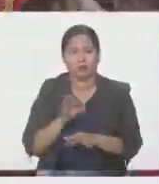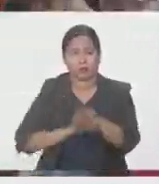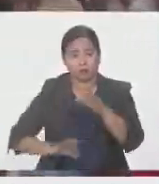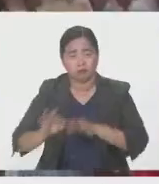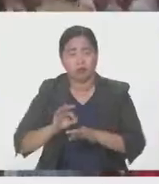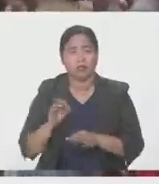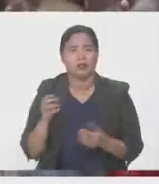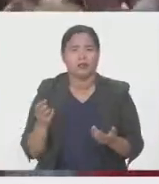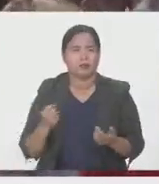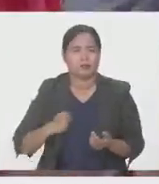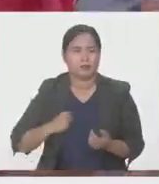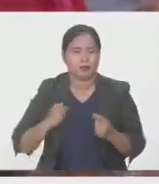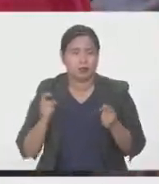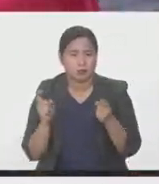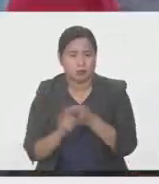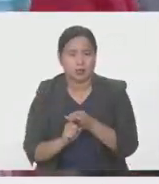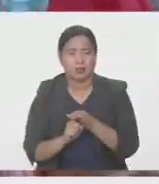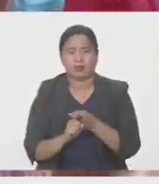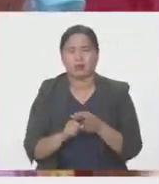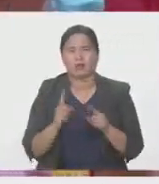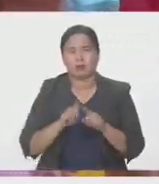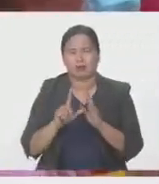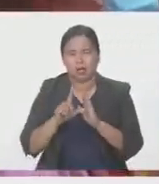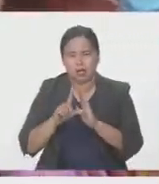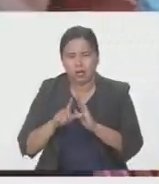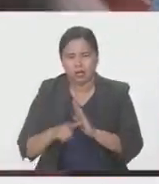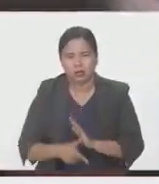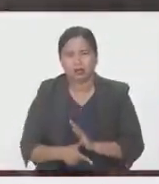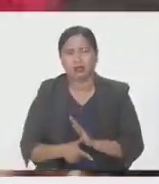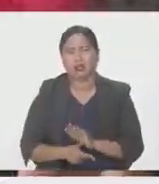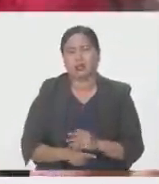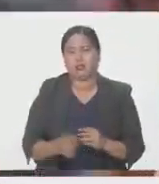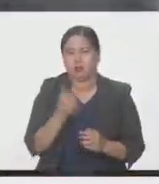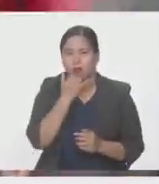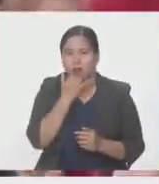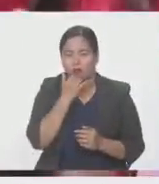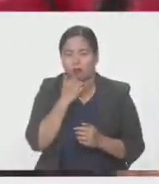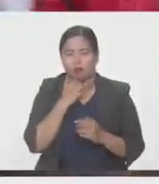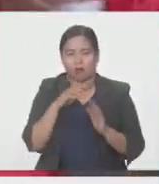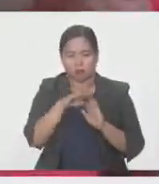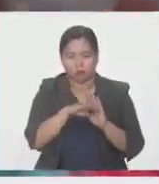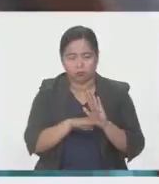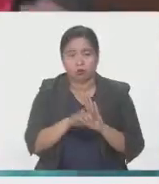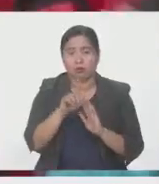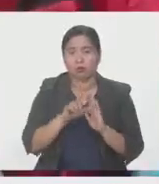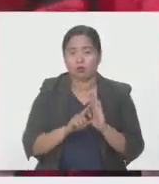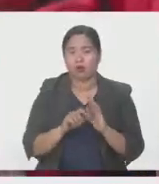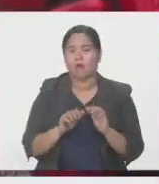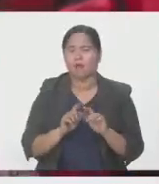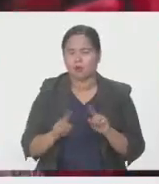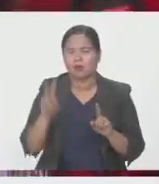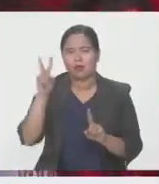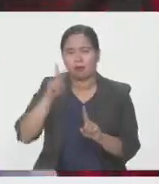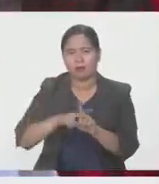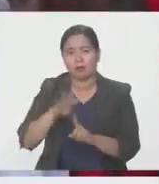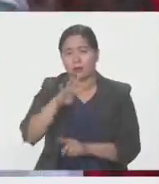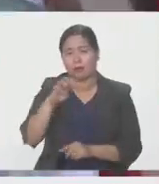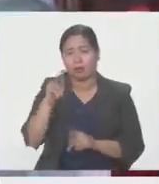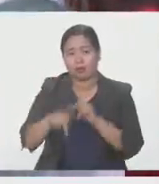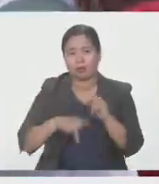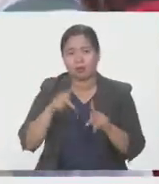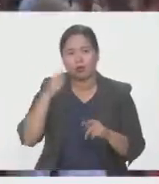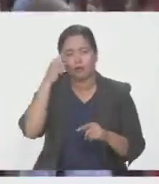from Spain that culminated in the illegal independence referendum. The draft law will apply to about 400 people involved in the